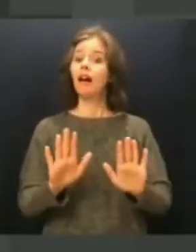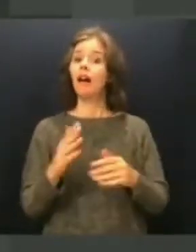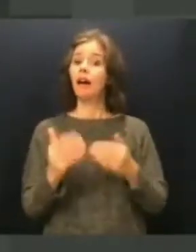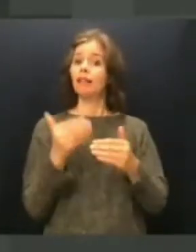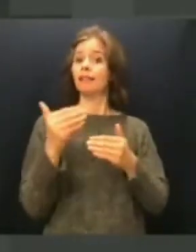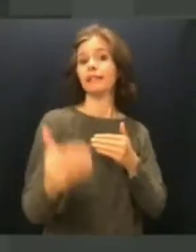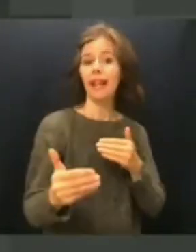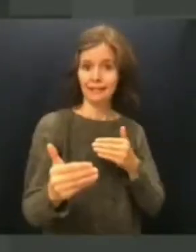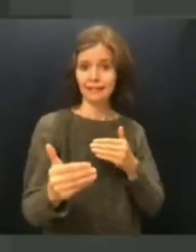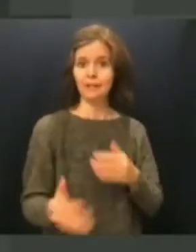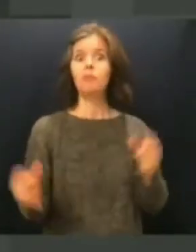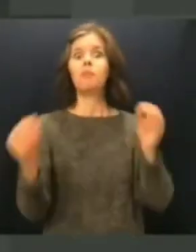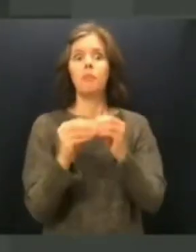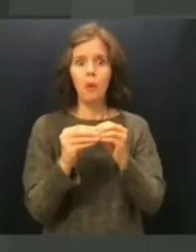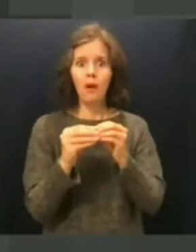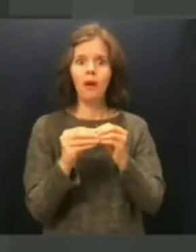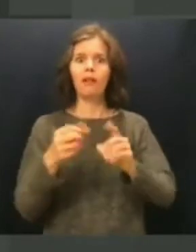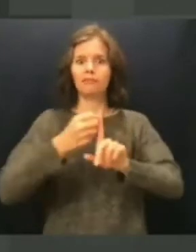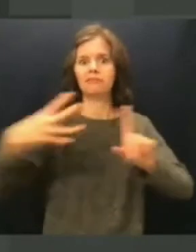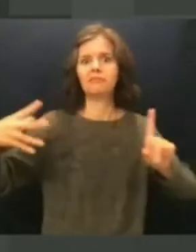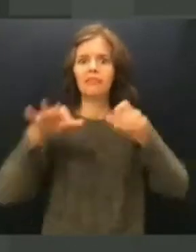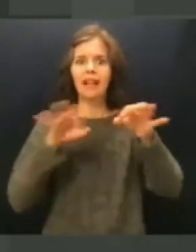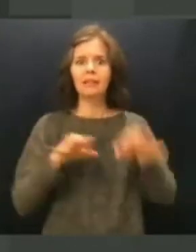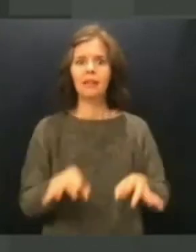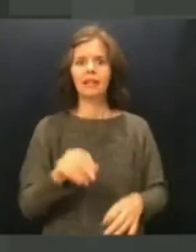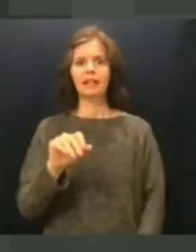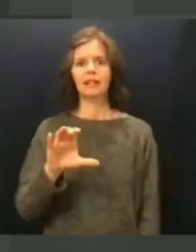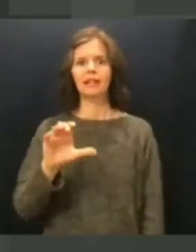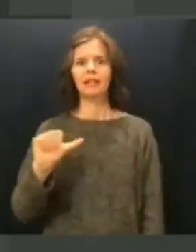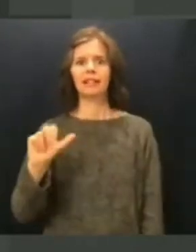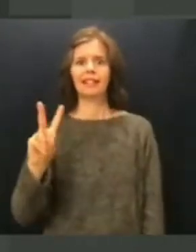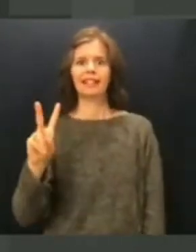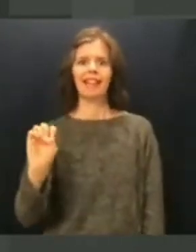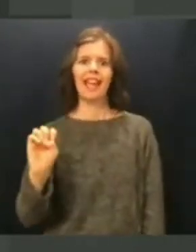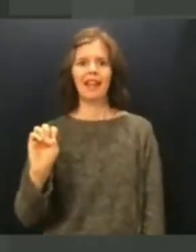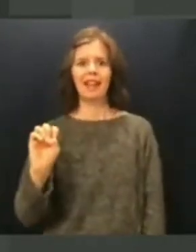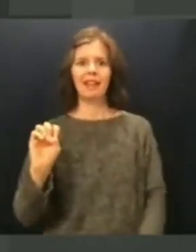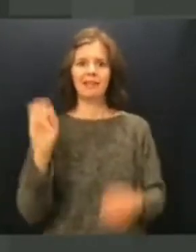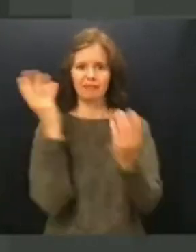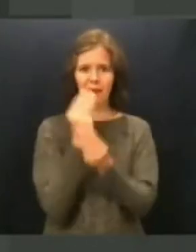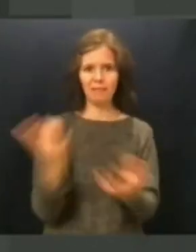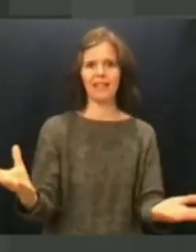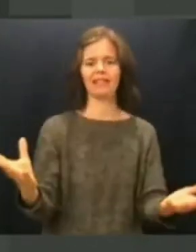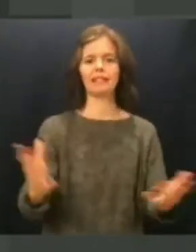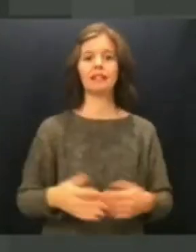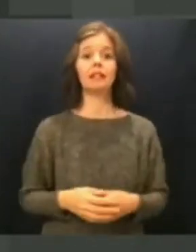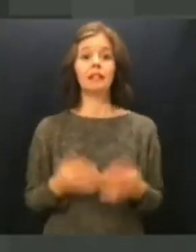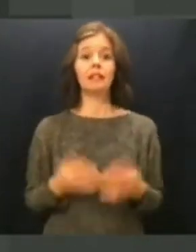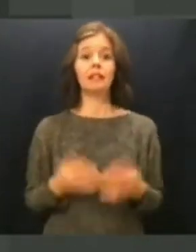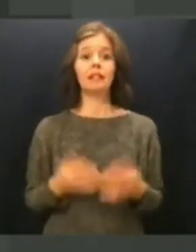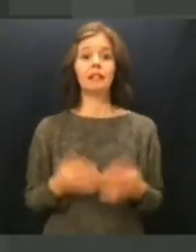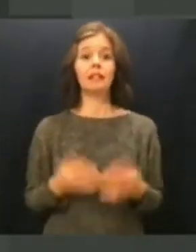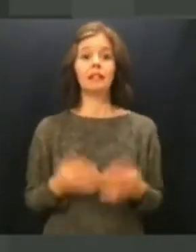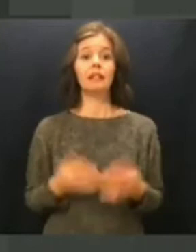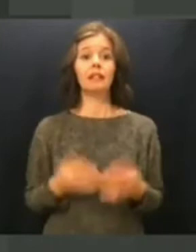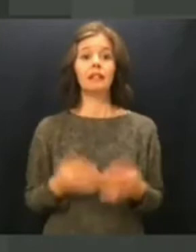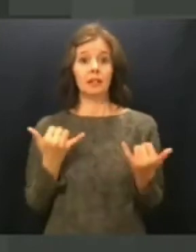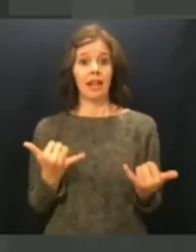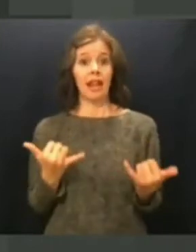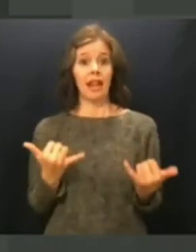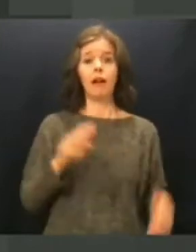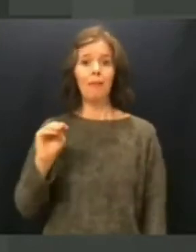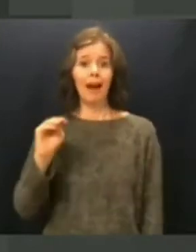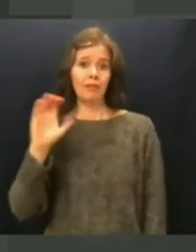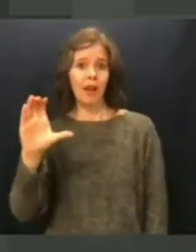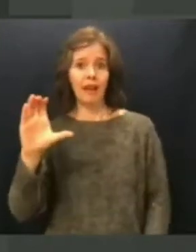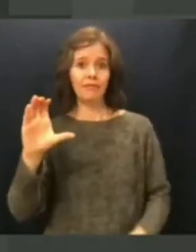on in the show. Now let's head over to our Minecraft Live correspondent, Vu Bui. I hear as